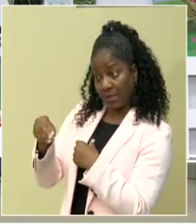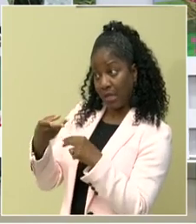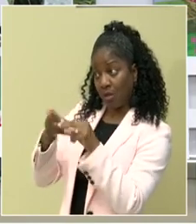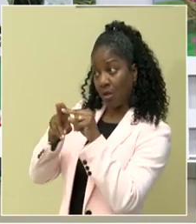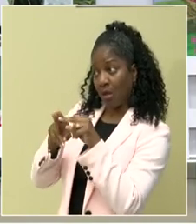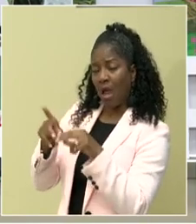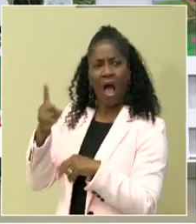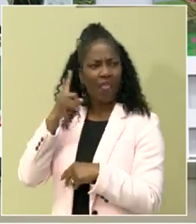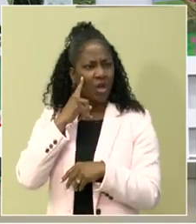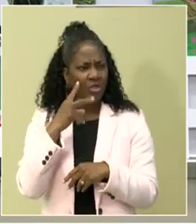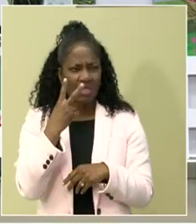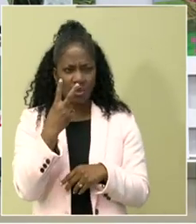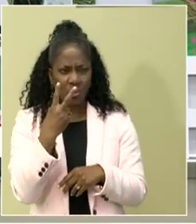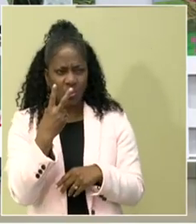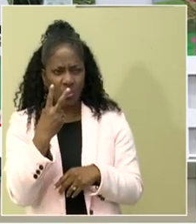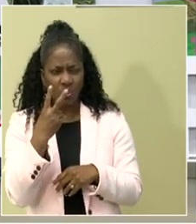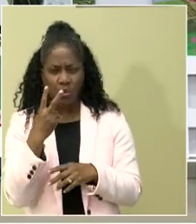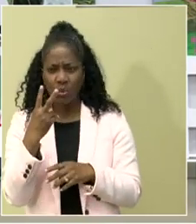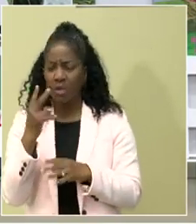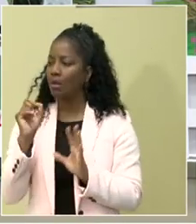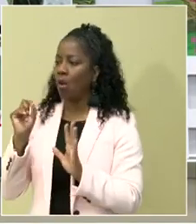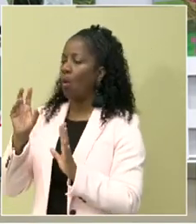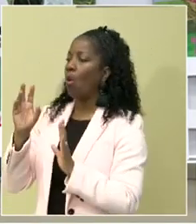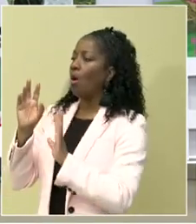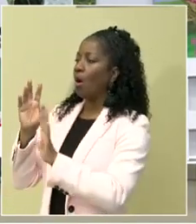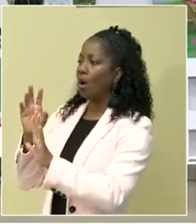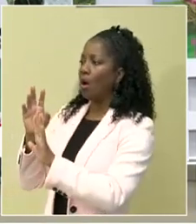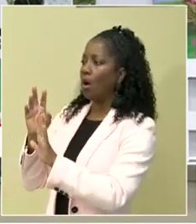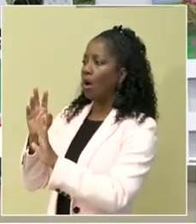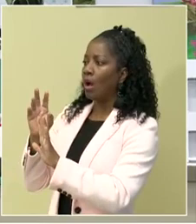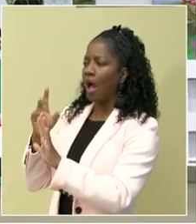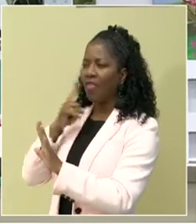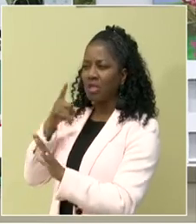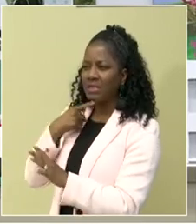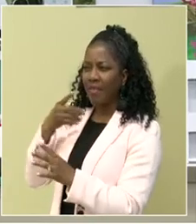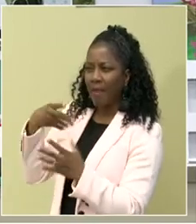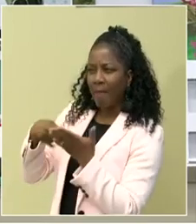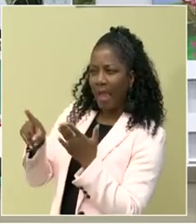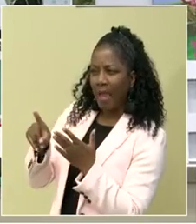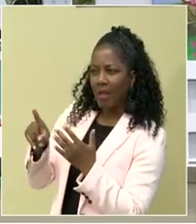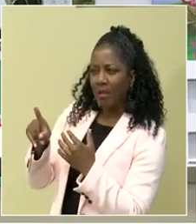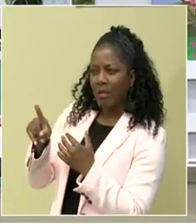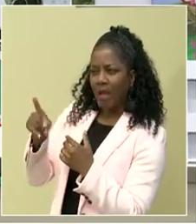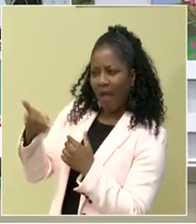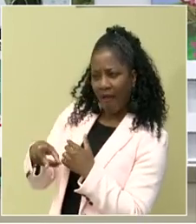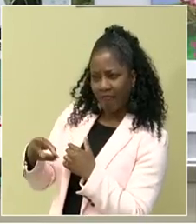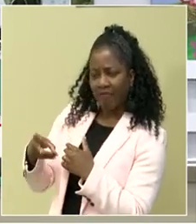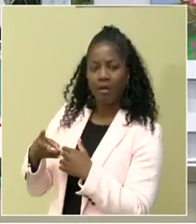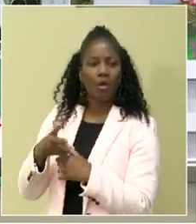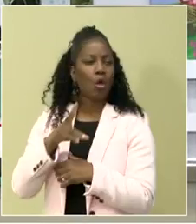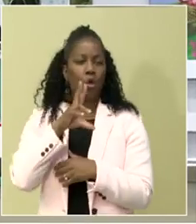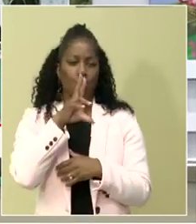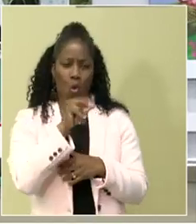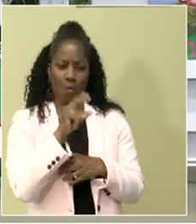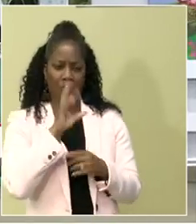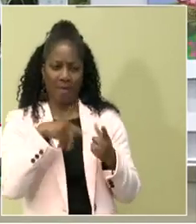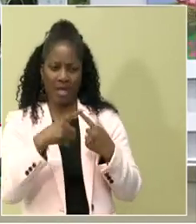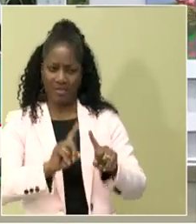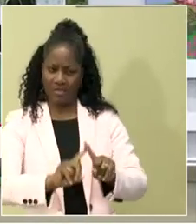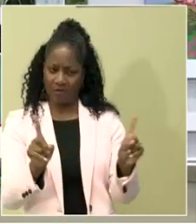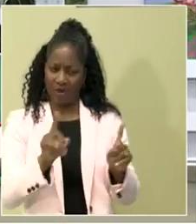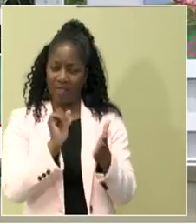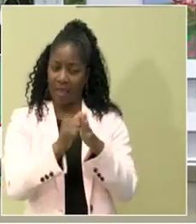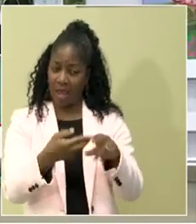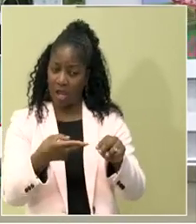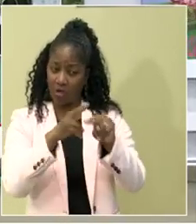Two. I thought you said two and they paid half. No, that's, I'm talking about something different. The increase is on the increase